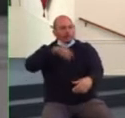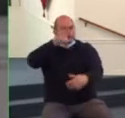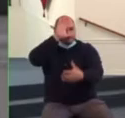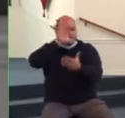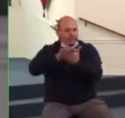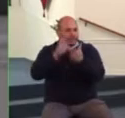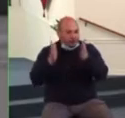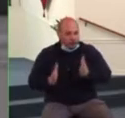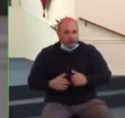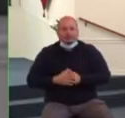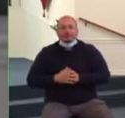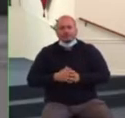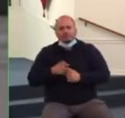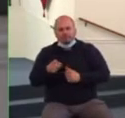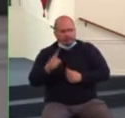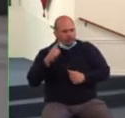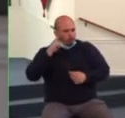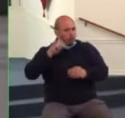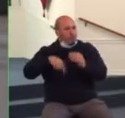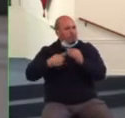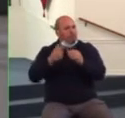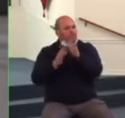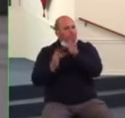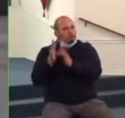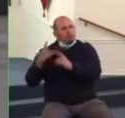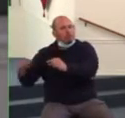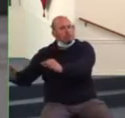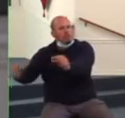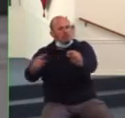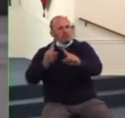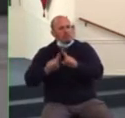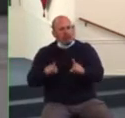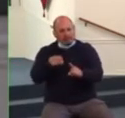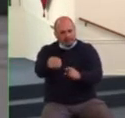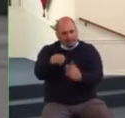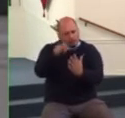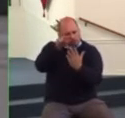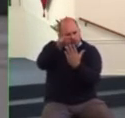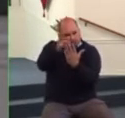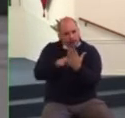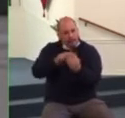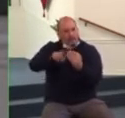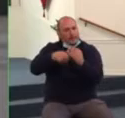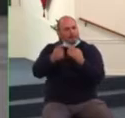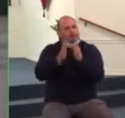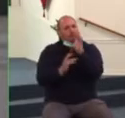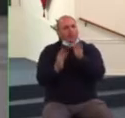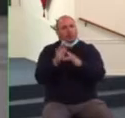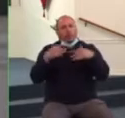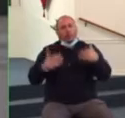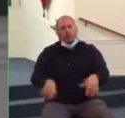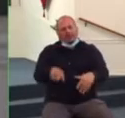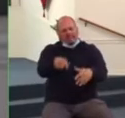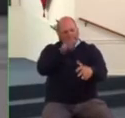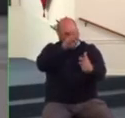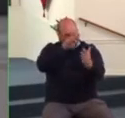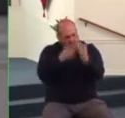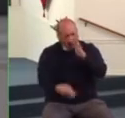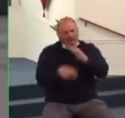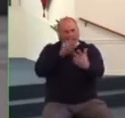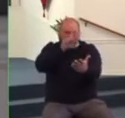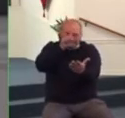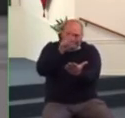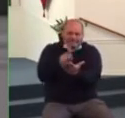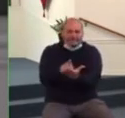in reading about Jesus, he discovered him in a whole new way. And he says he just loved Jesus. He was enthralled with who Jesus